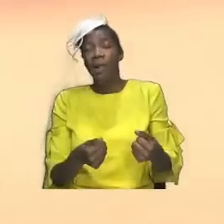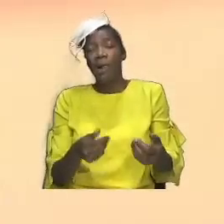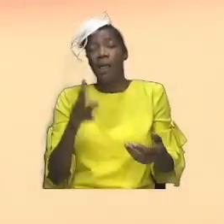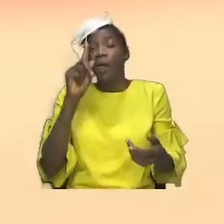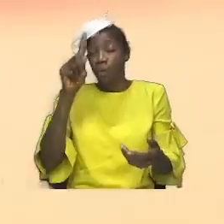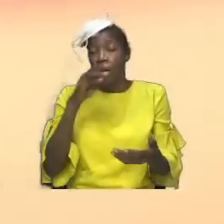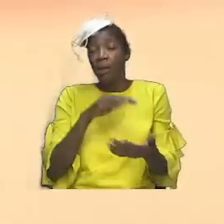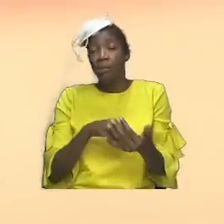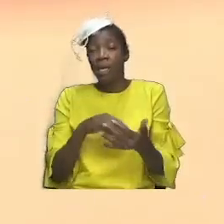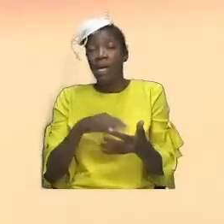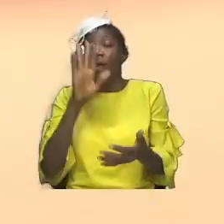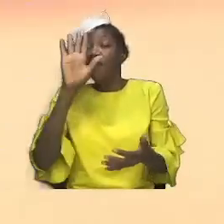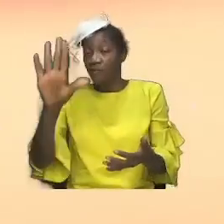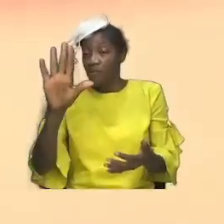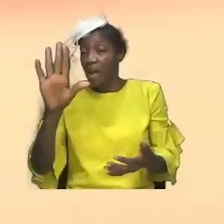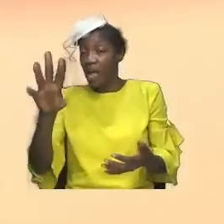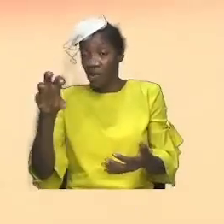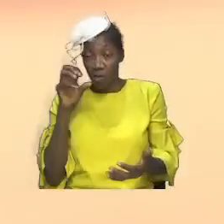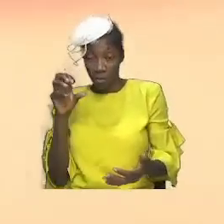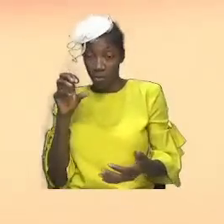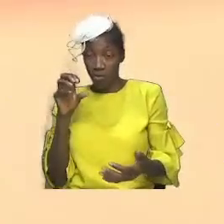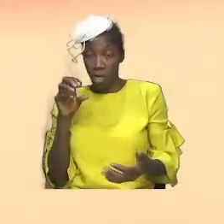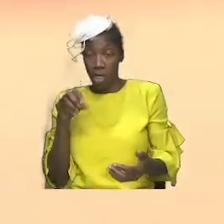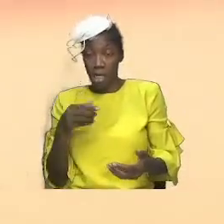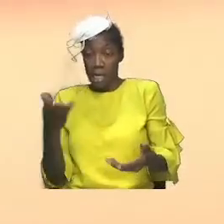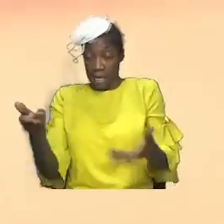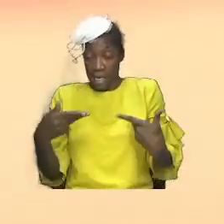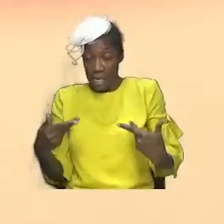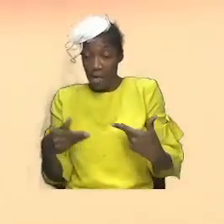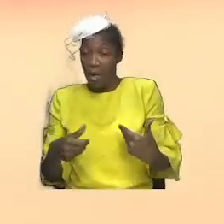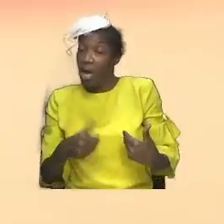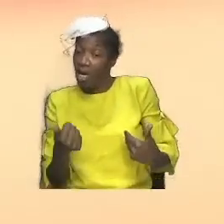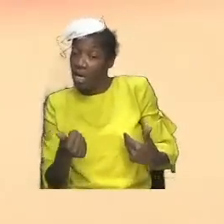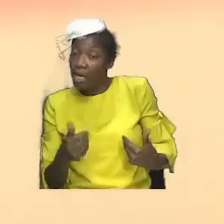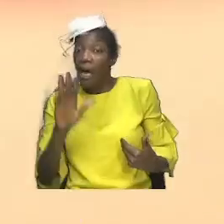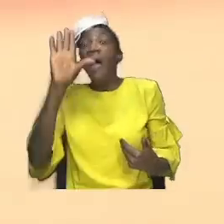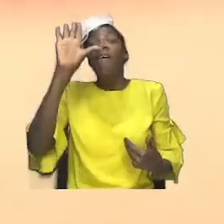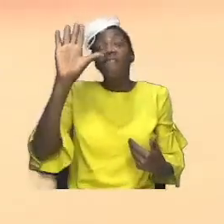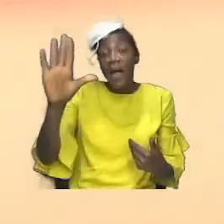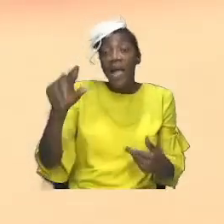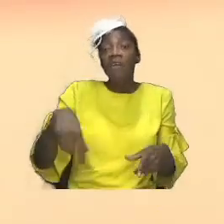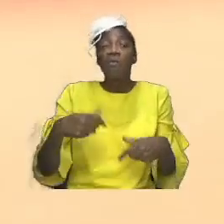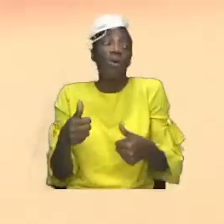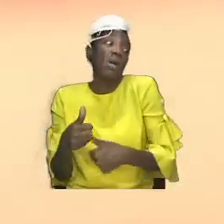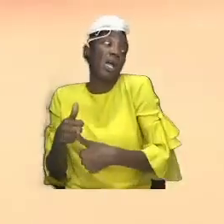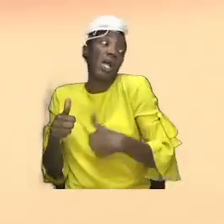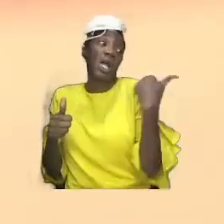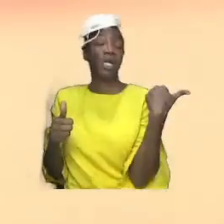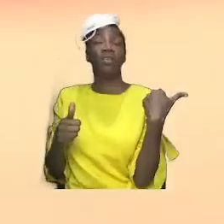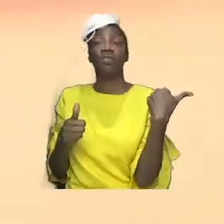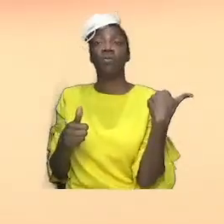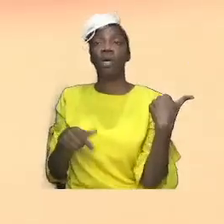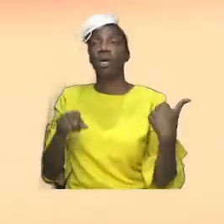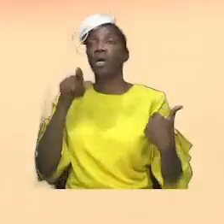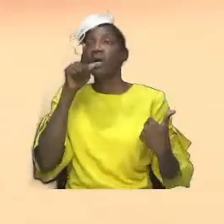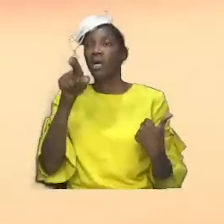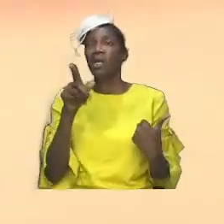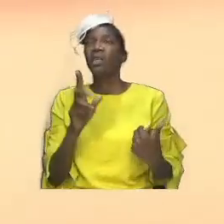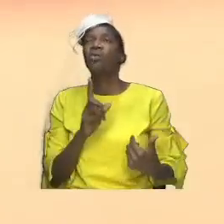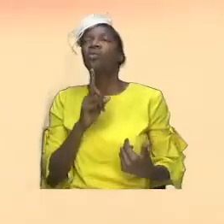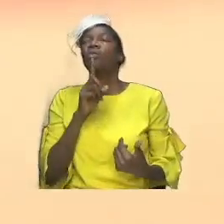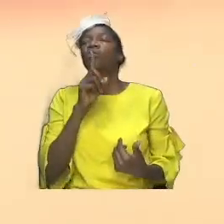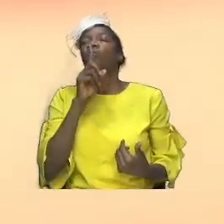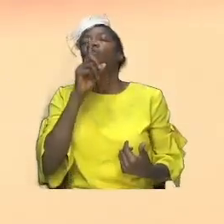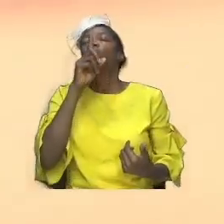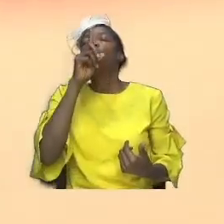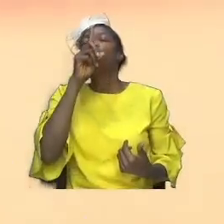other $5,000 go into the campaign. Brethren, beloved, we need to understand, if you genuinely give